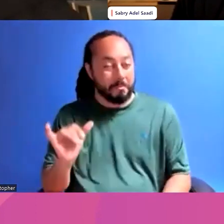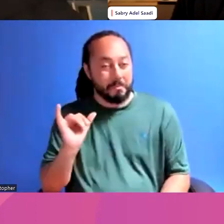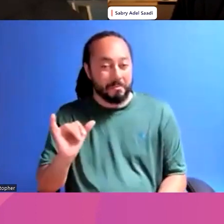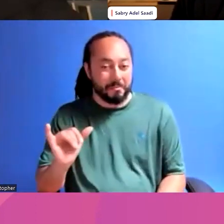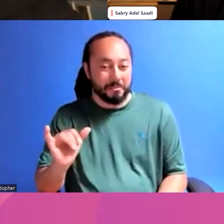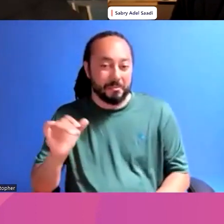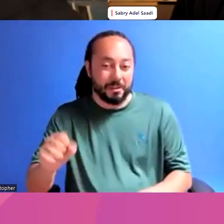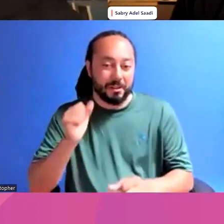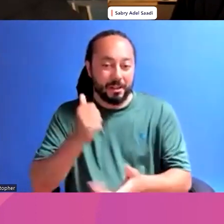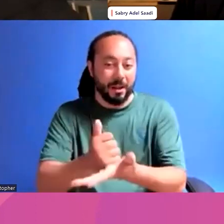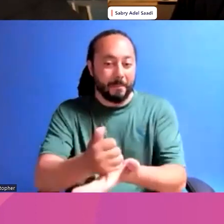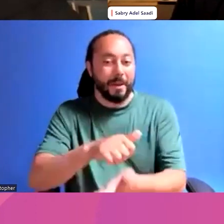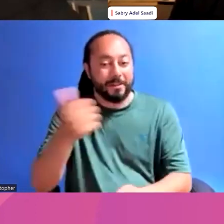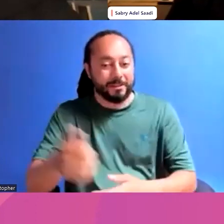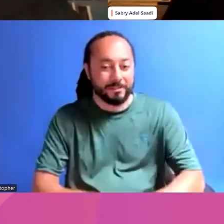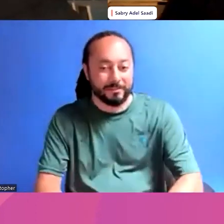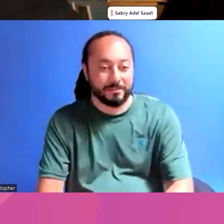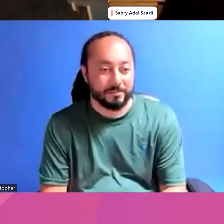help others. Thank you.